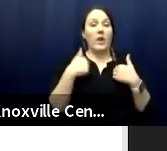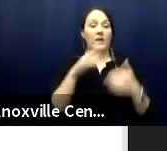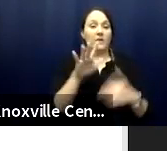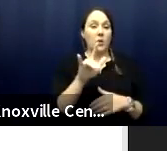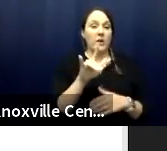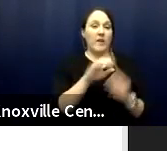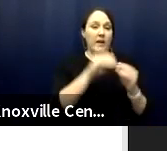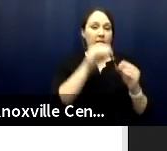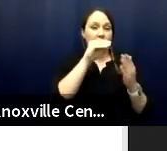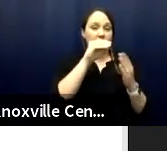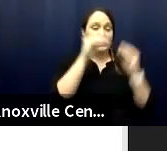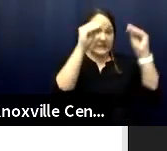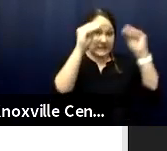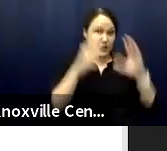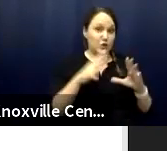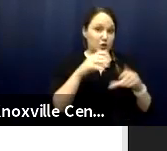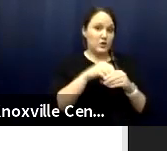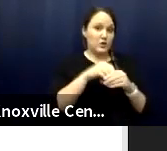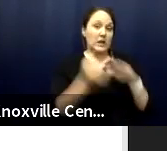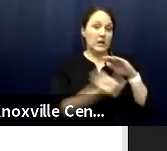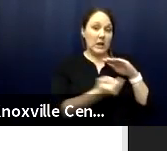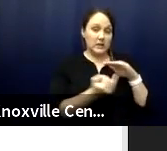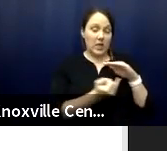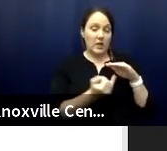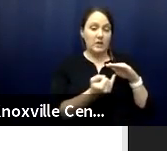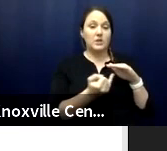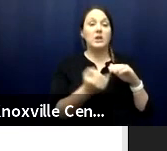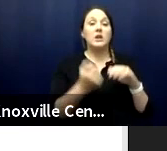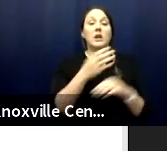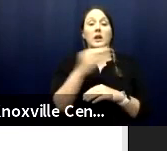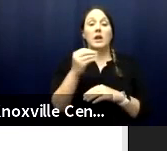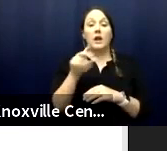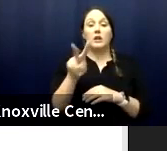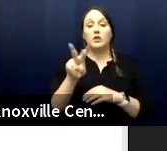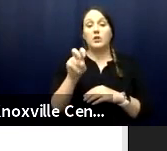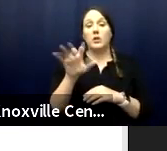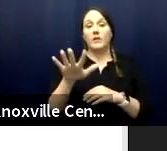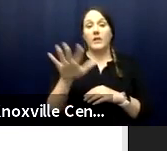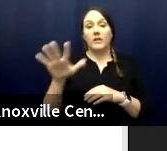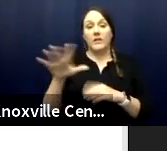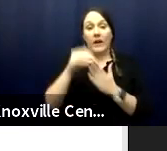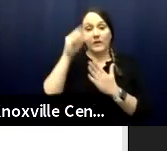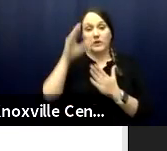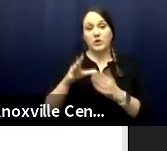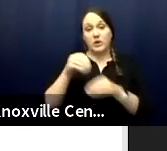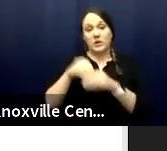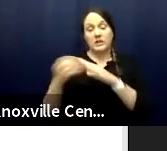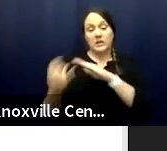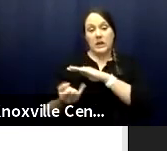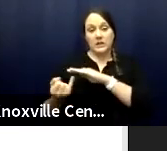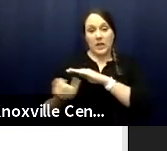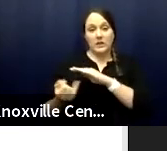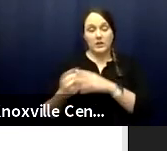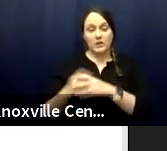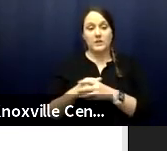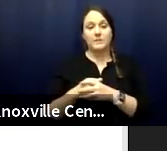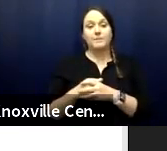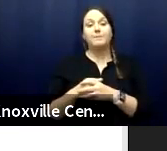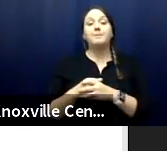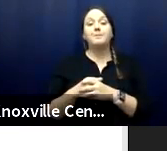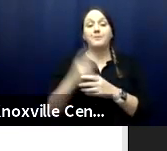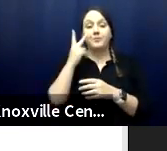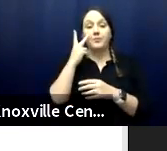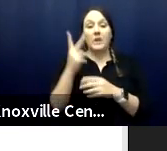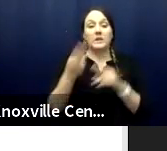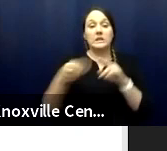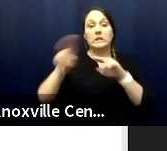in isolation or quarantine and 255 students in isolation or quarantine. And as you can see, it's